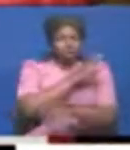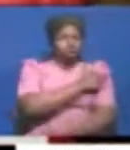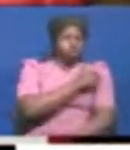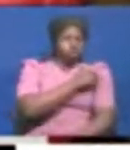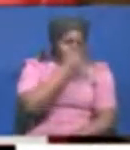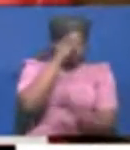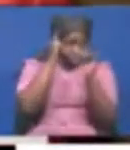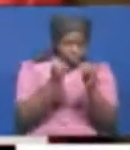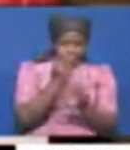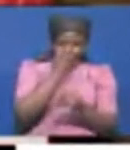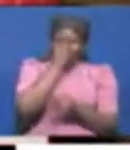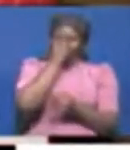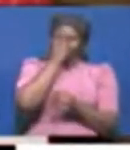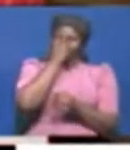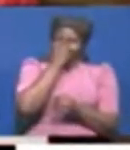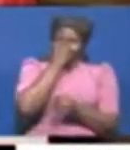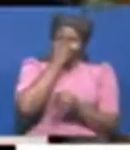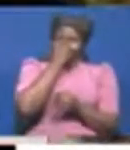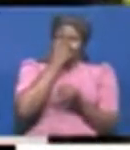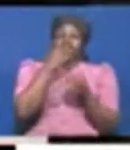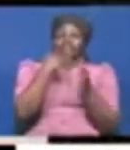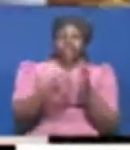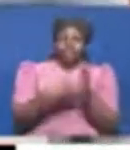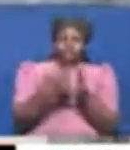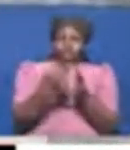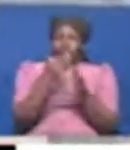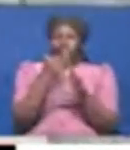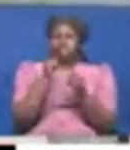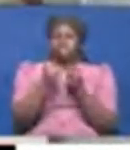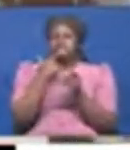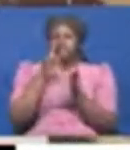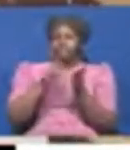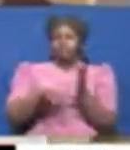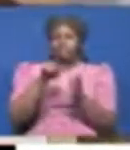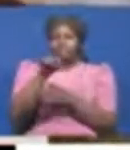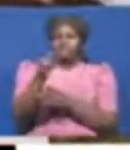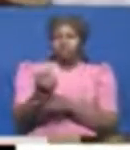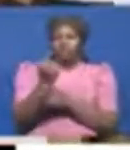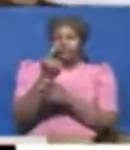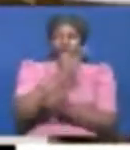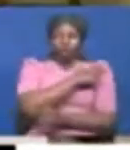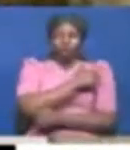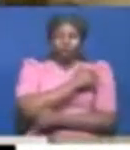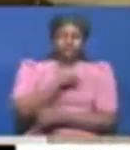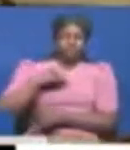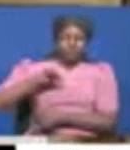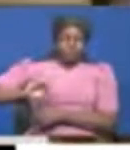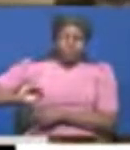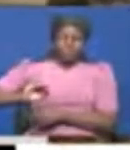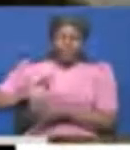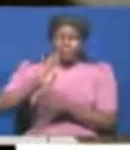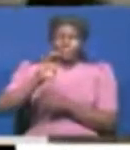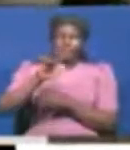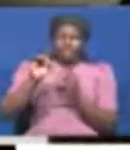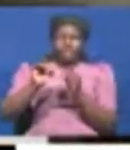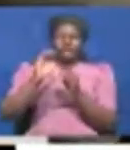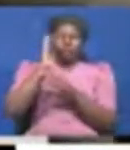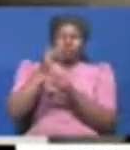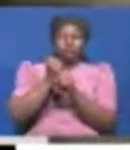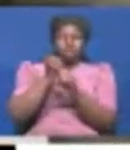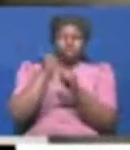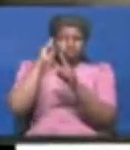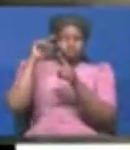she said was the only project without a pending bill. The governor said she will work towards ensuring the hospital delivers services according to